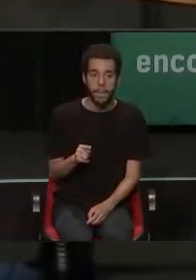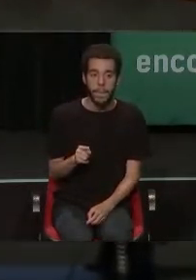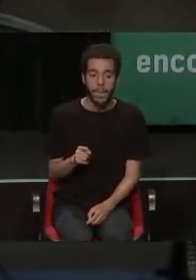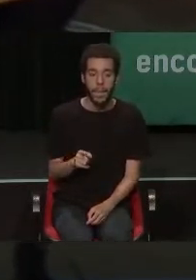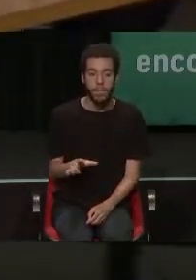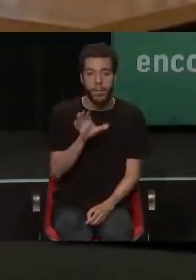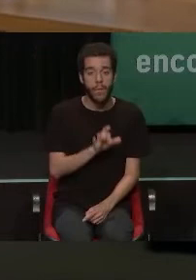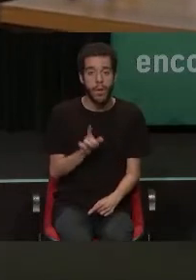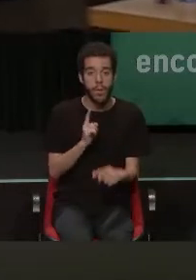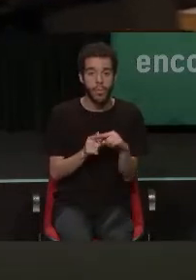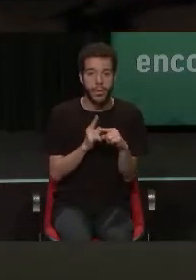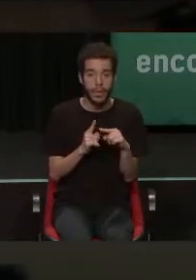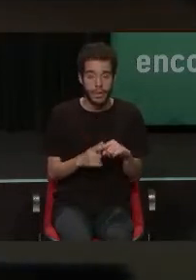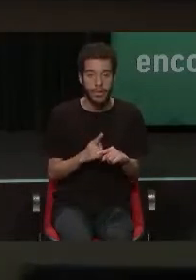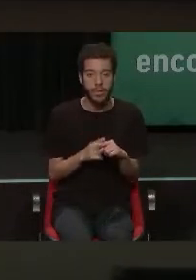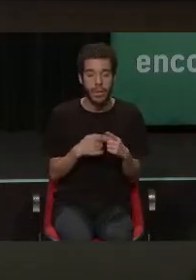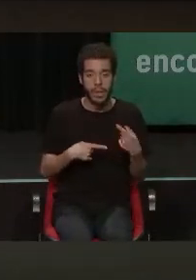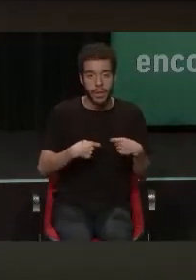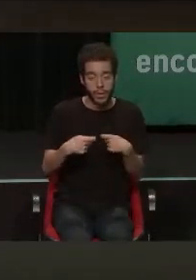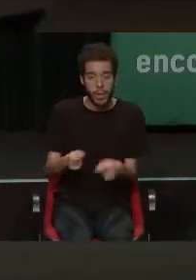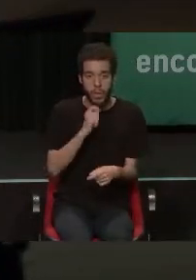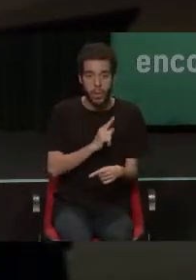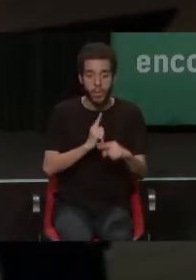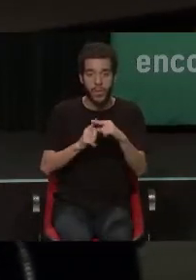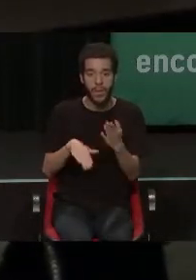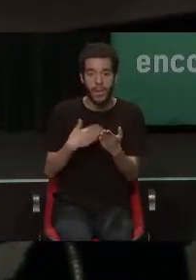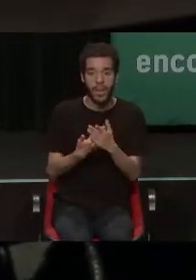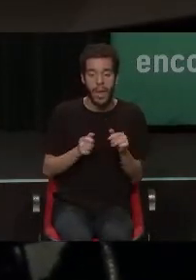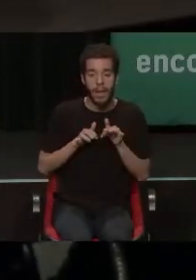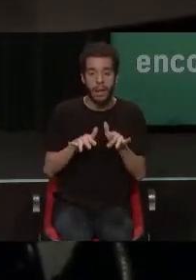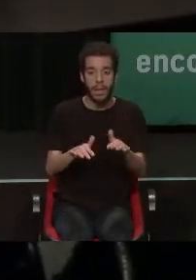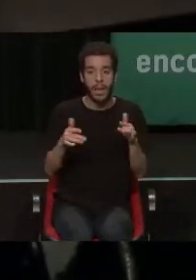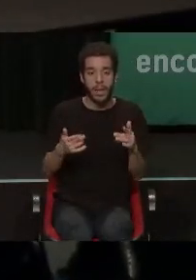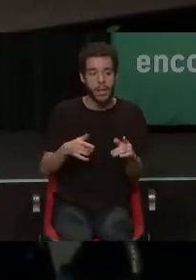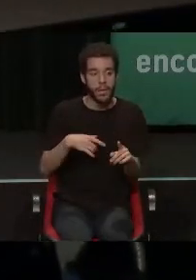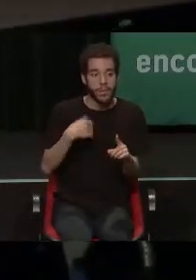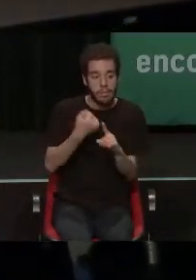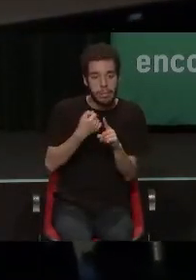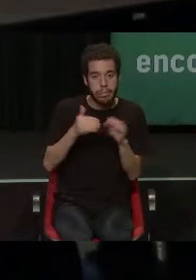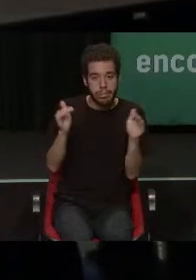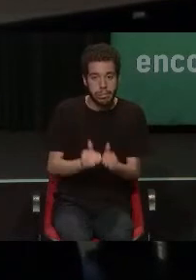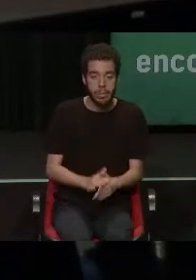convenient cost to help combat cancer. Please, Dr. Abbas.